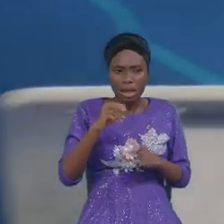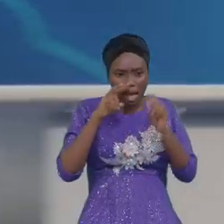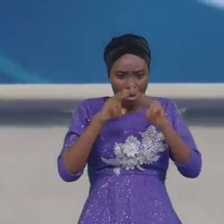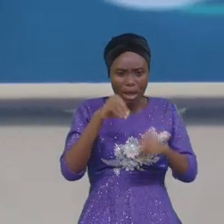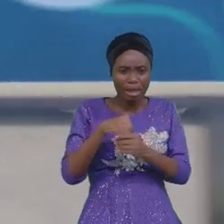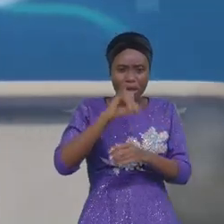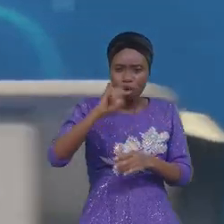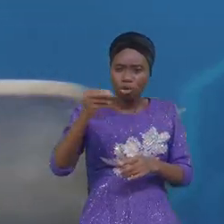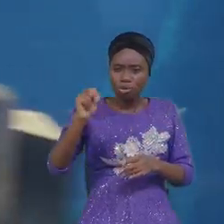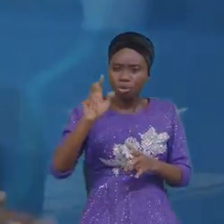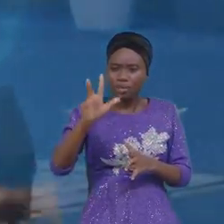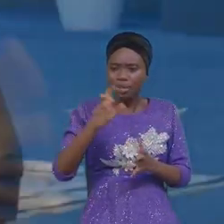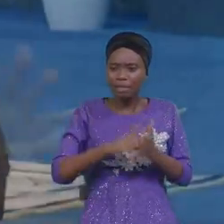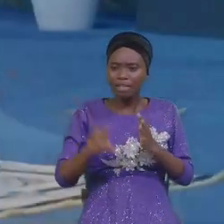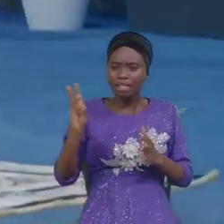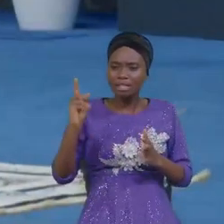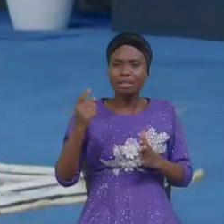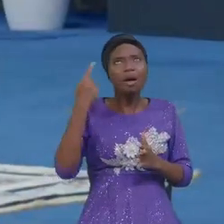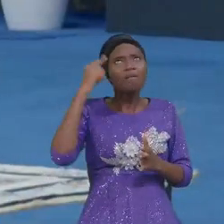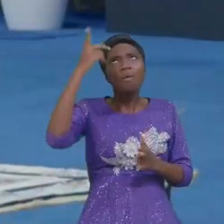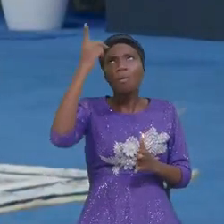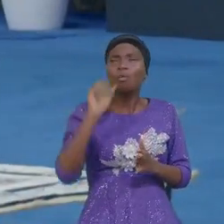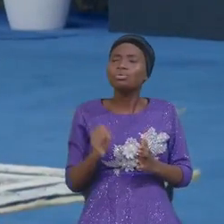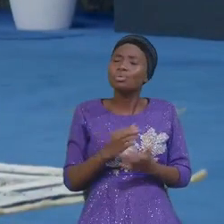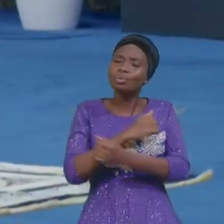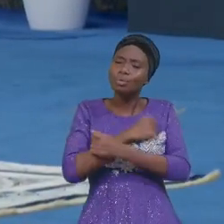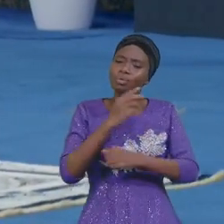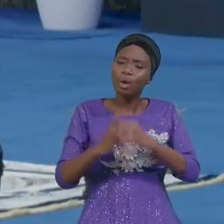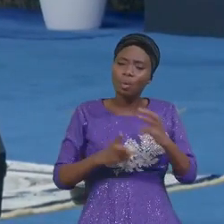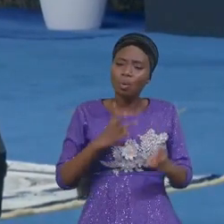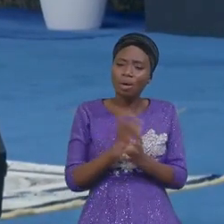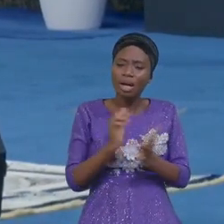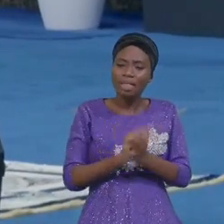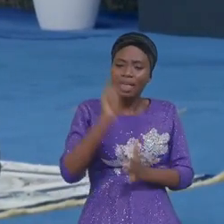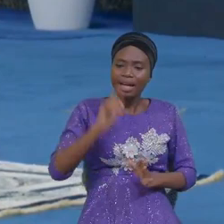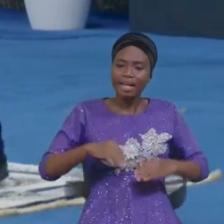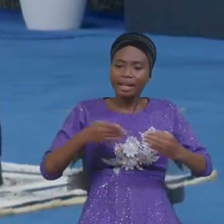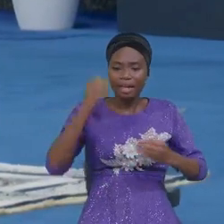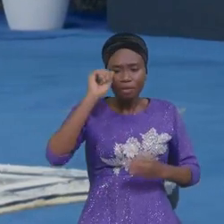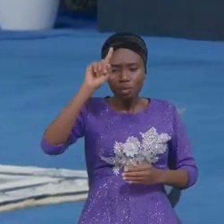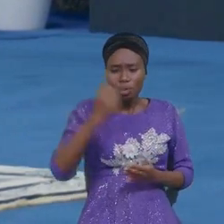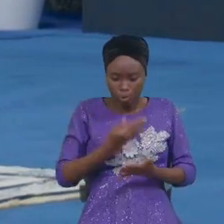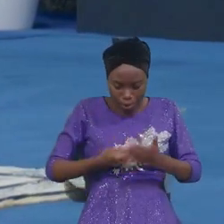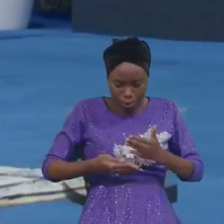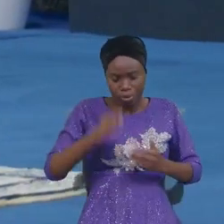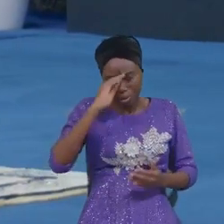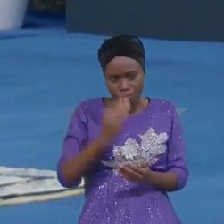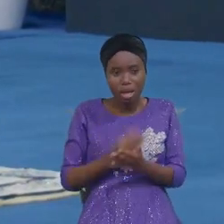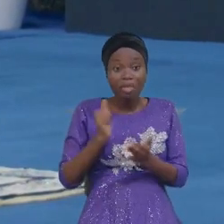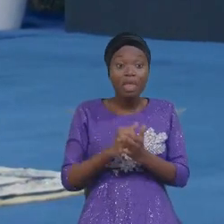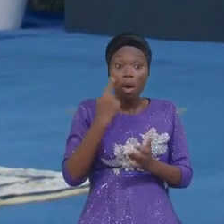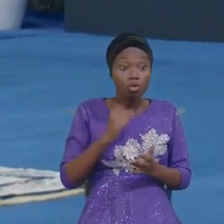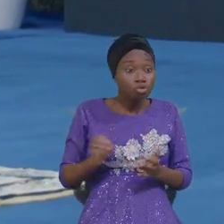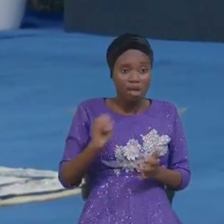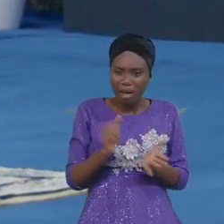God so loved the world that he gave his only begotten son, that whosoever, that's